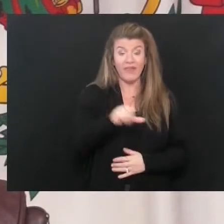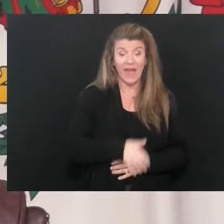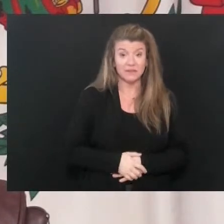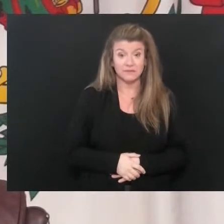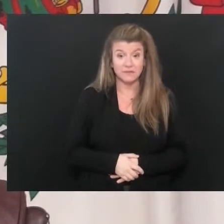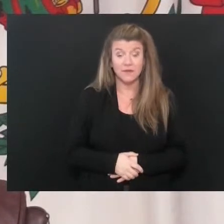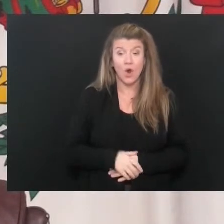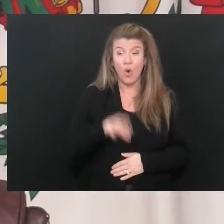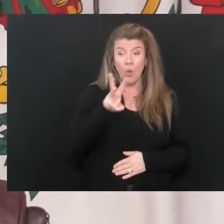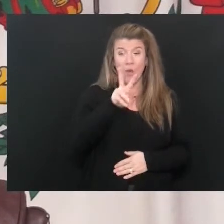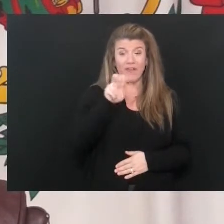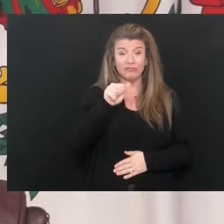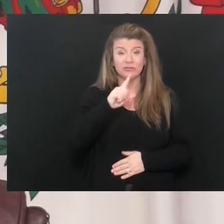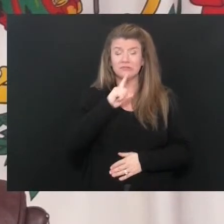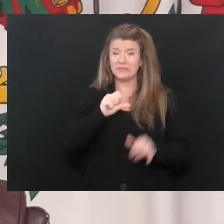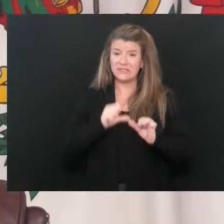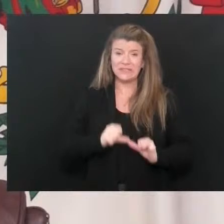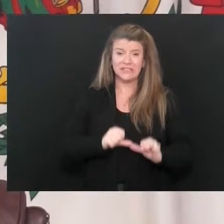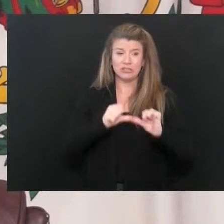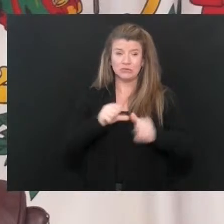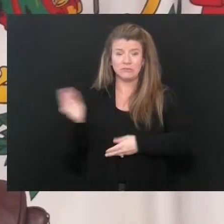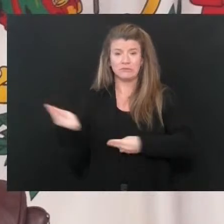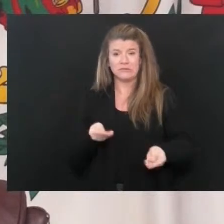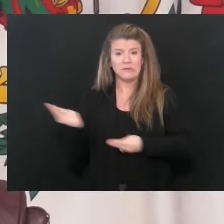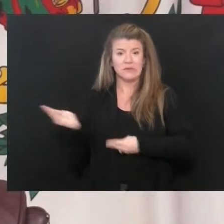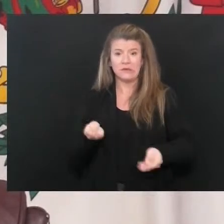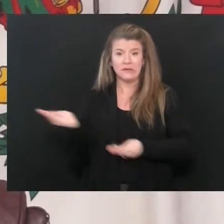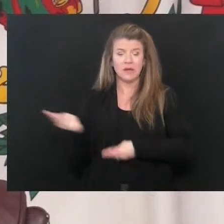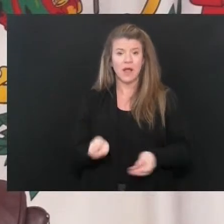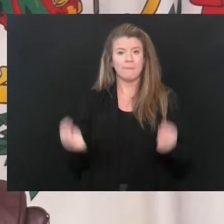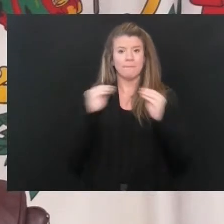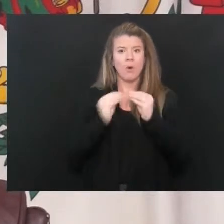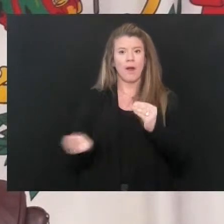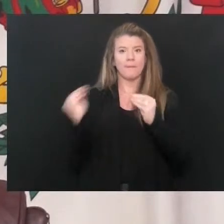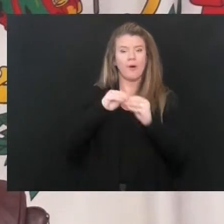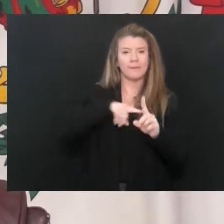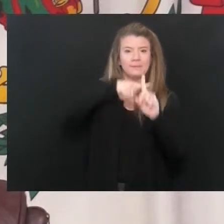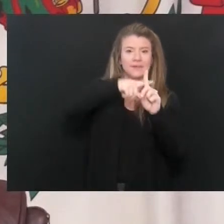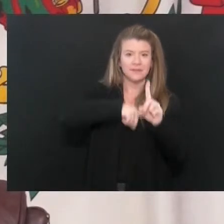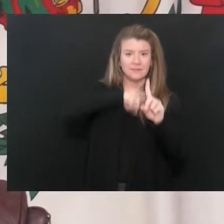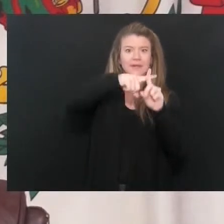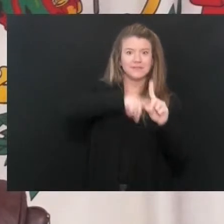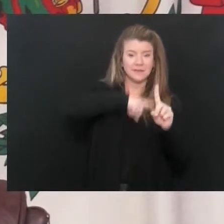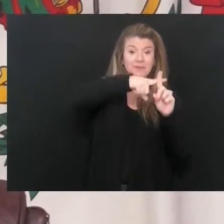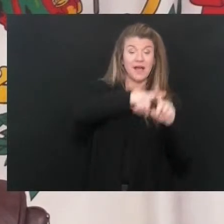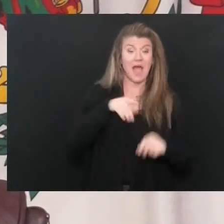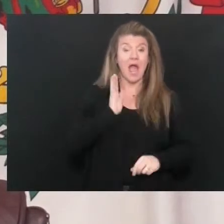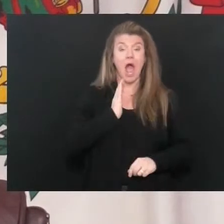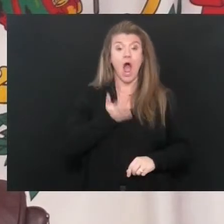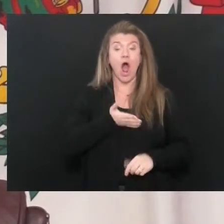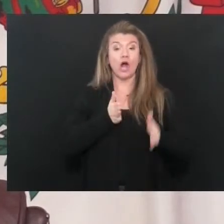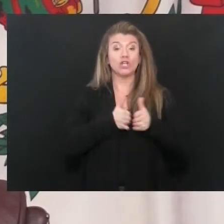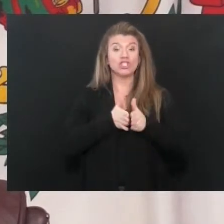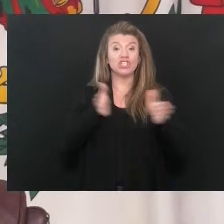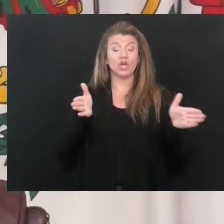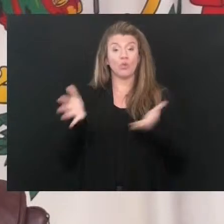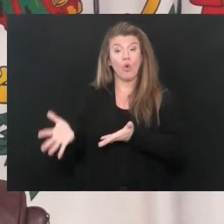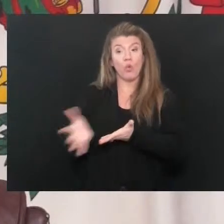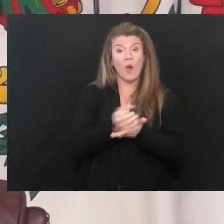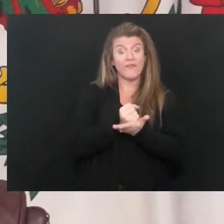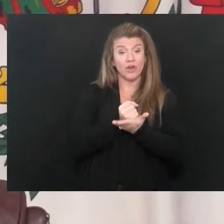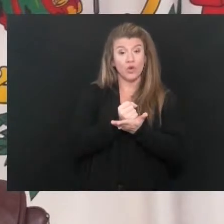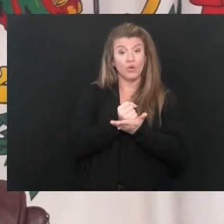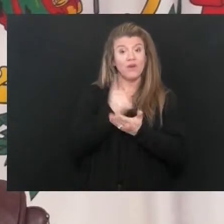is continuing to pump more and more and more surpluses. You know, West Virginia's general revenue collections for the month